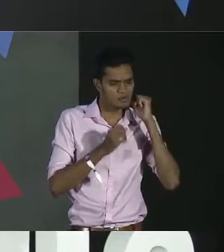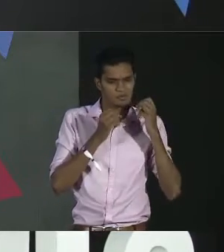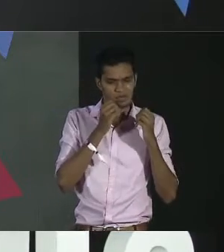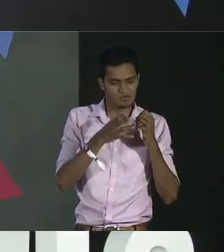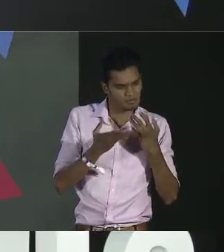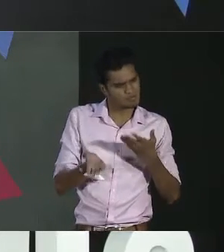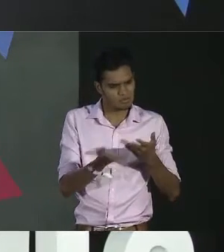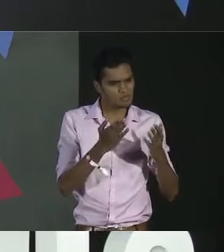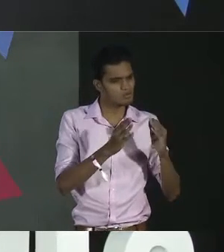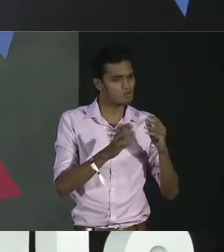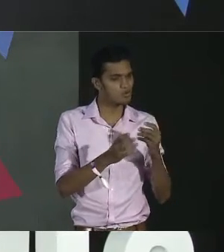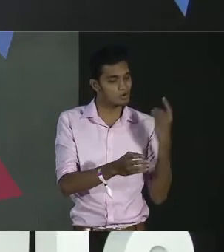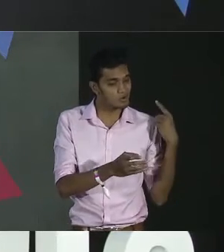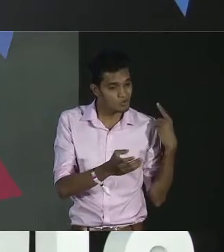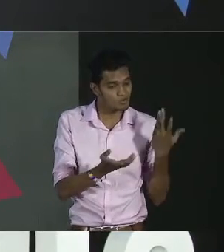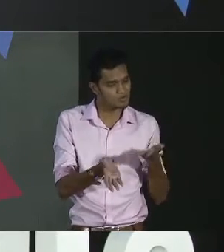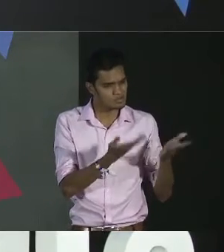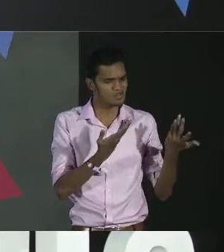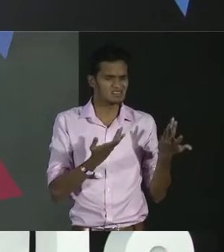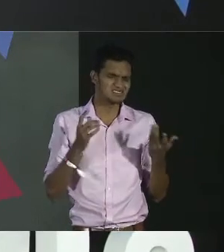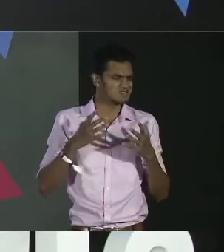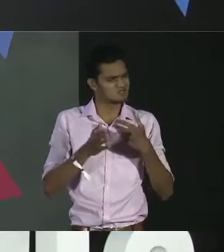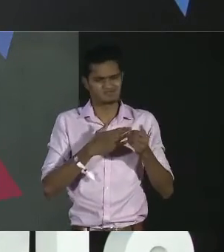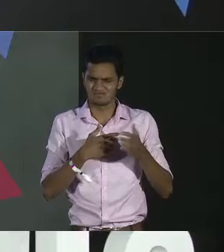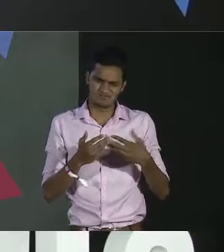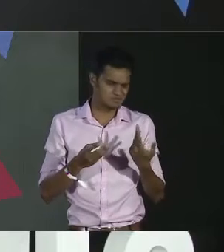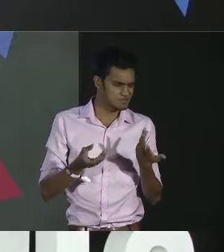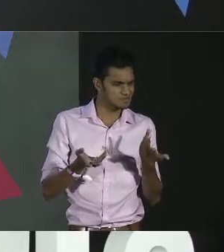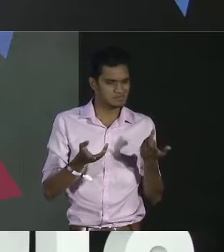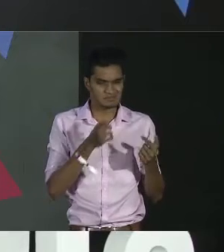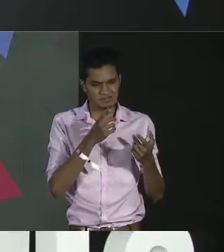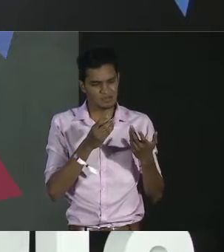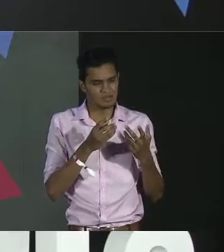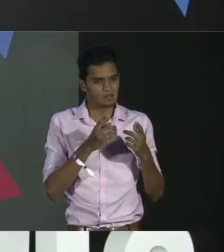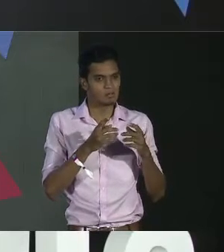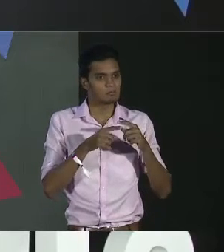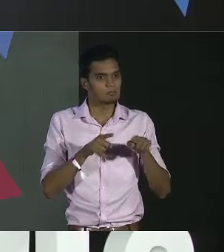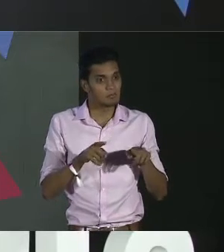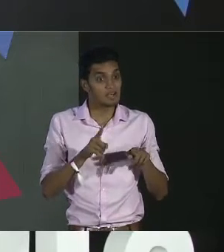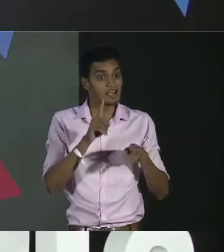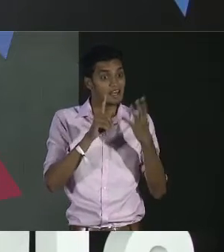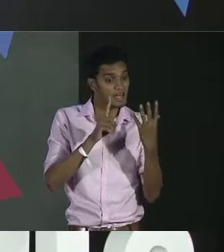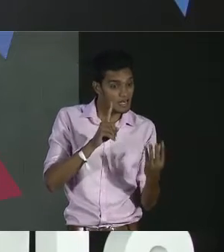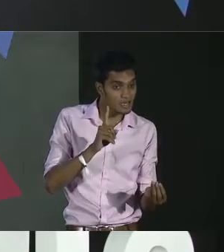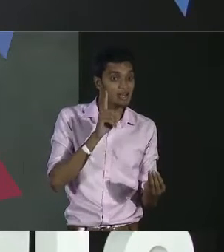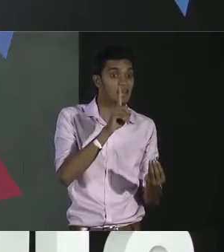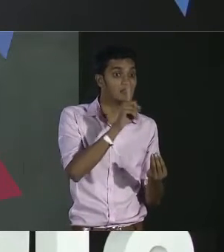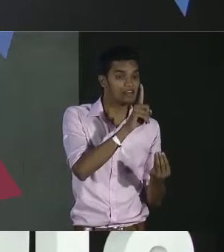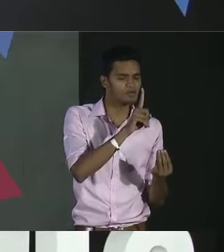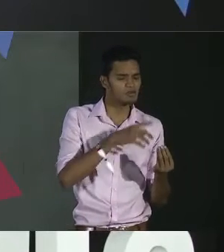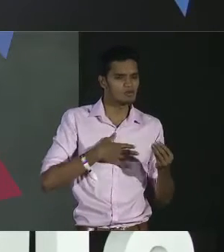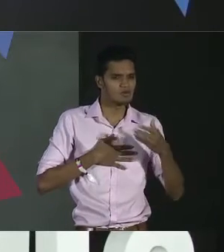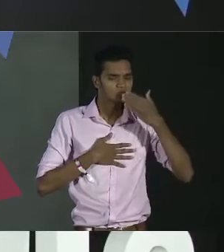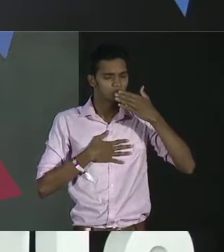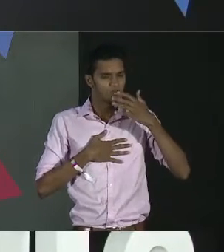am decided it was just a flu and I would sleep it off. But by 11 o'clock that same night, I wasn't able to breathe